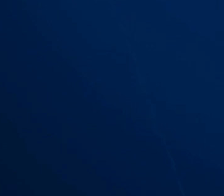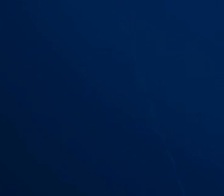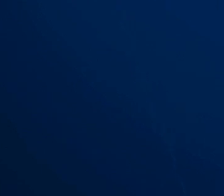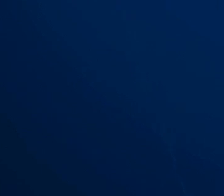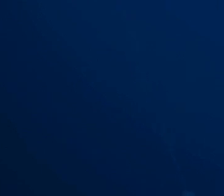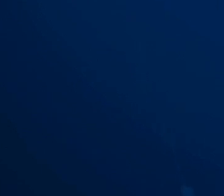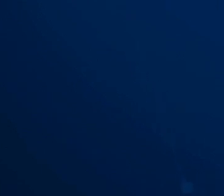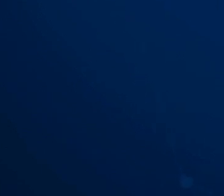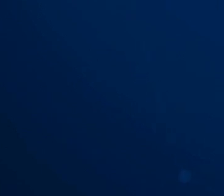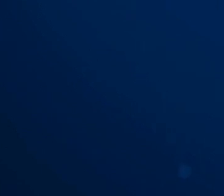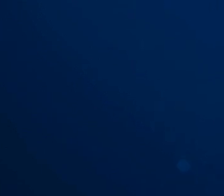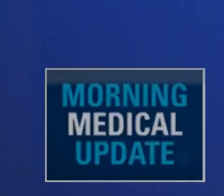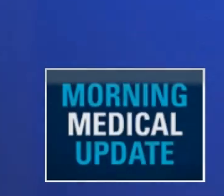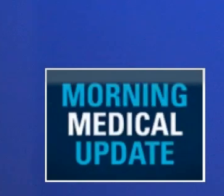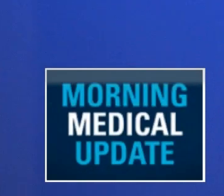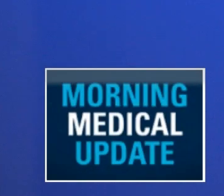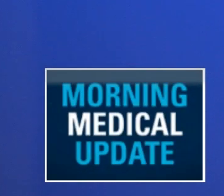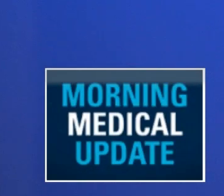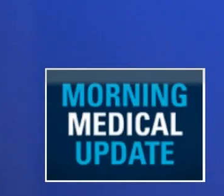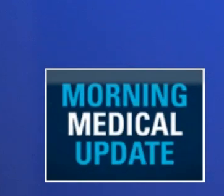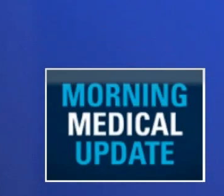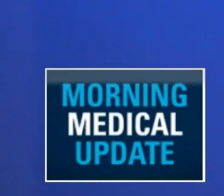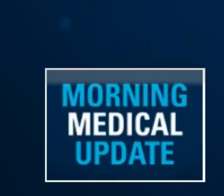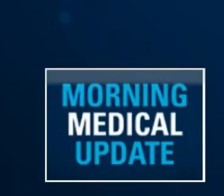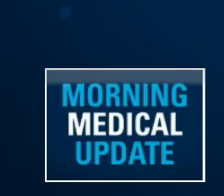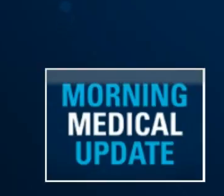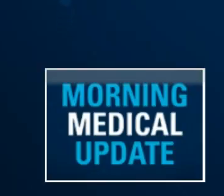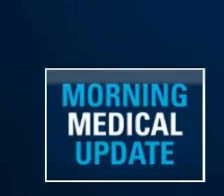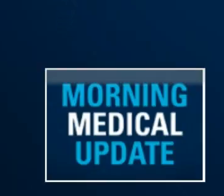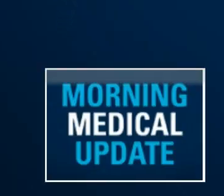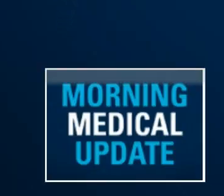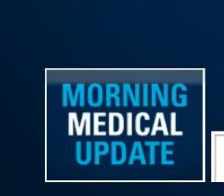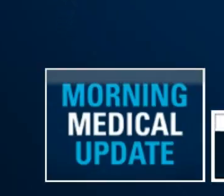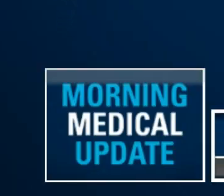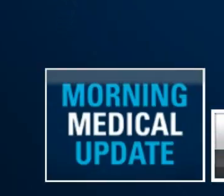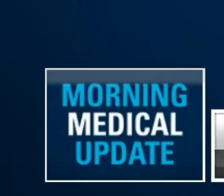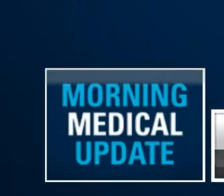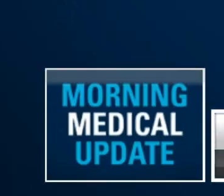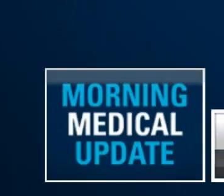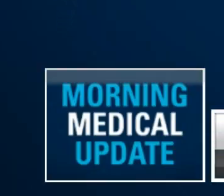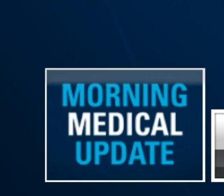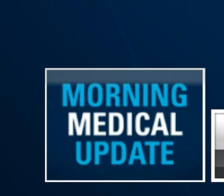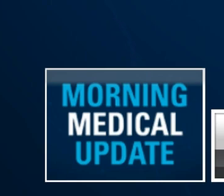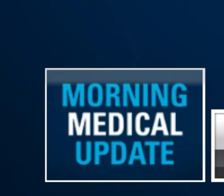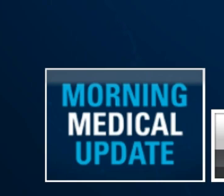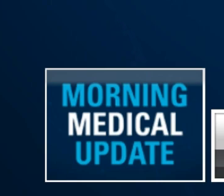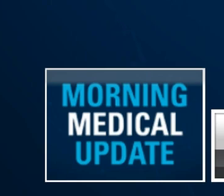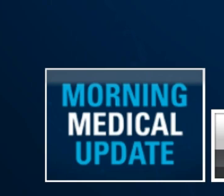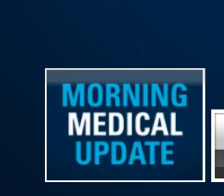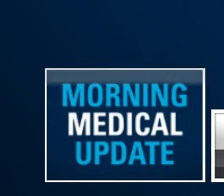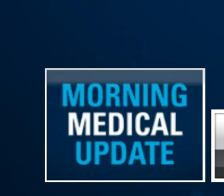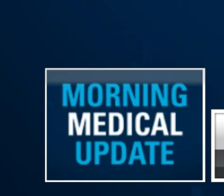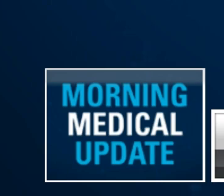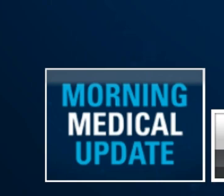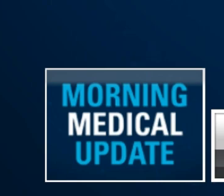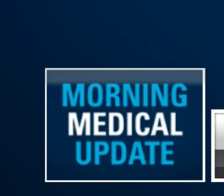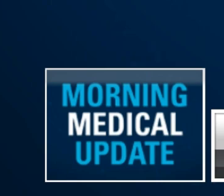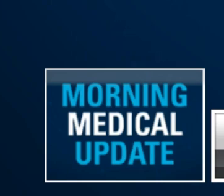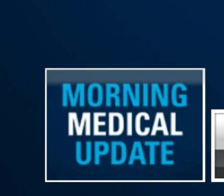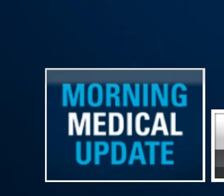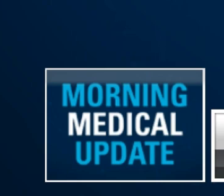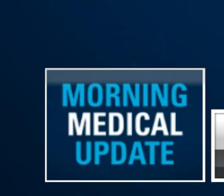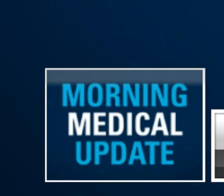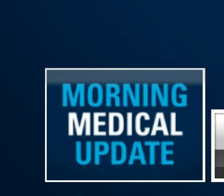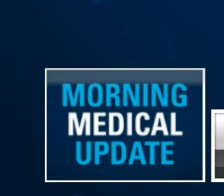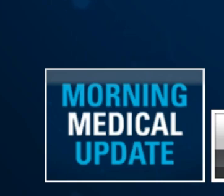I'm Jessica Lovell, and welcome to the Morning Medical Update. High cholesterol is normally a concern for people who are middle-aged or